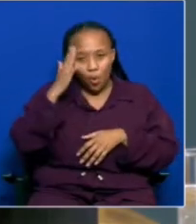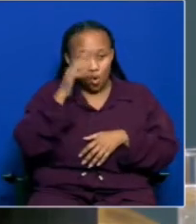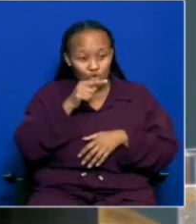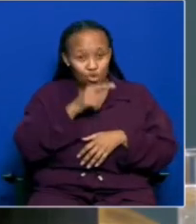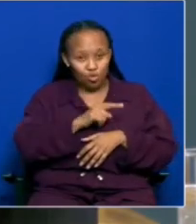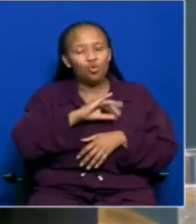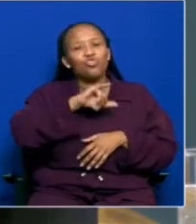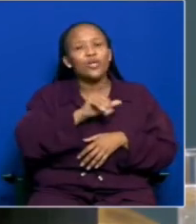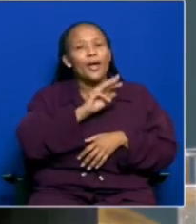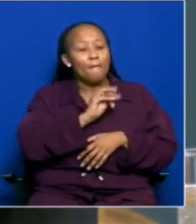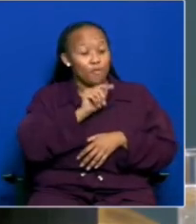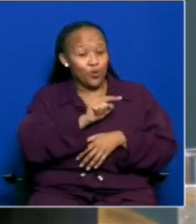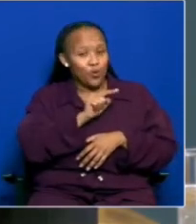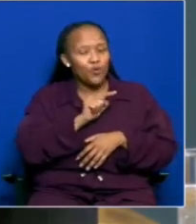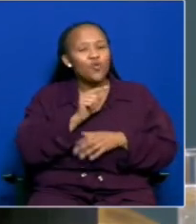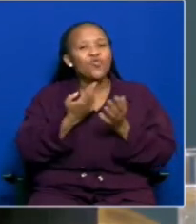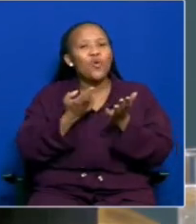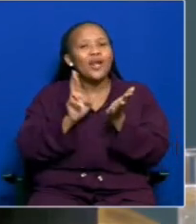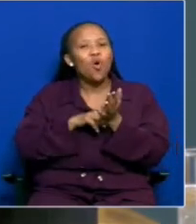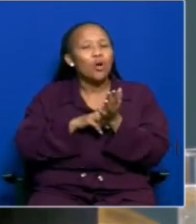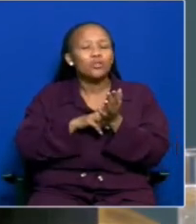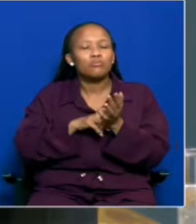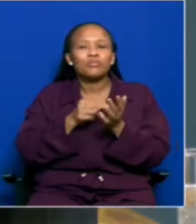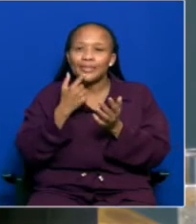that I was in Soweto on this date,